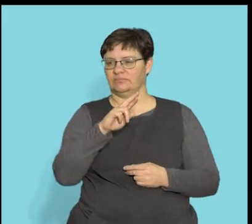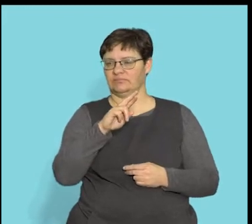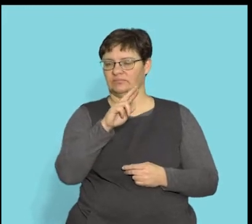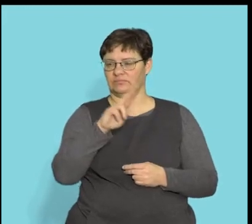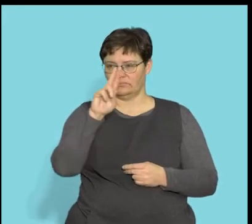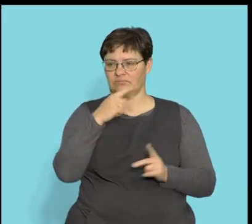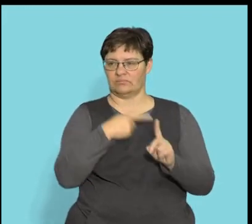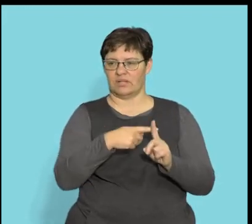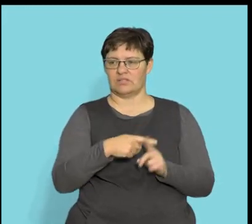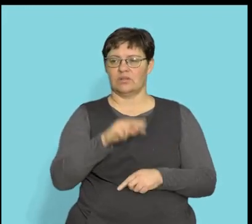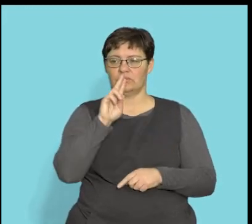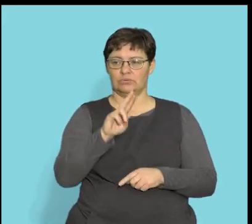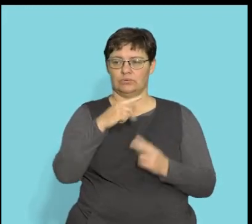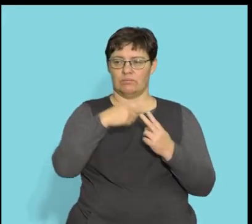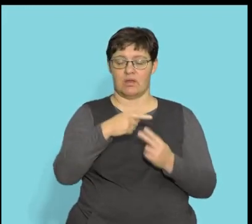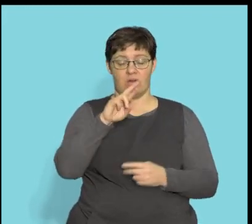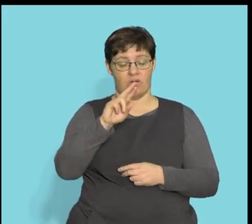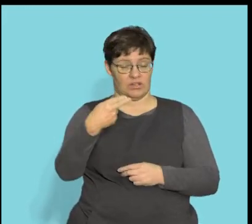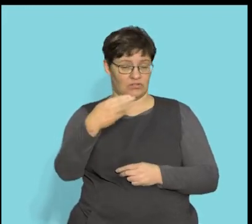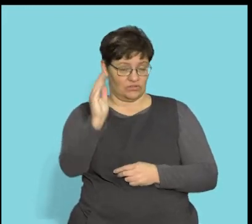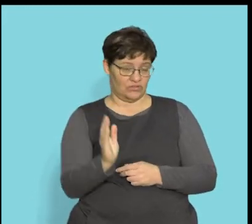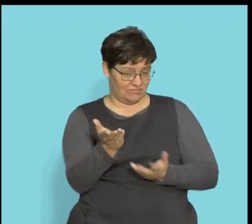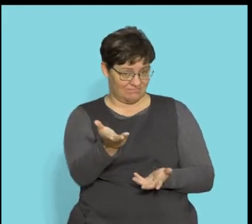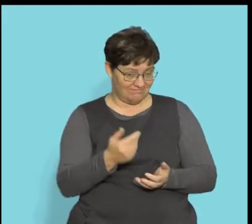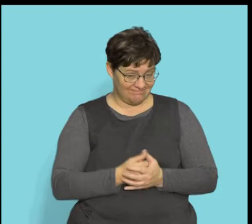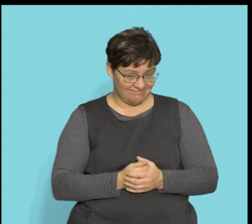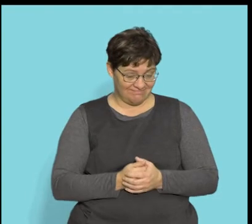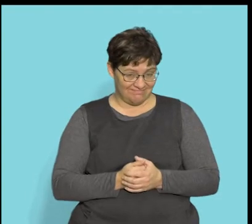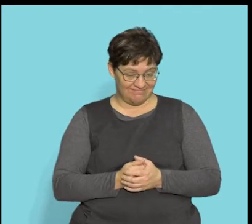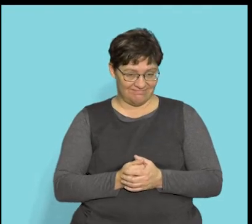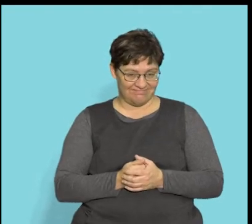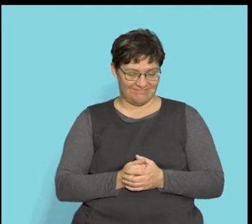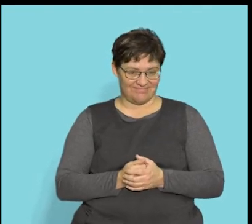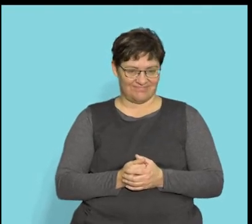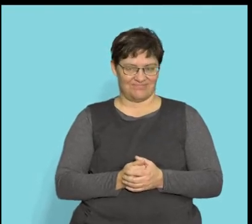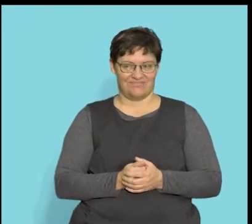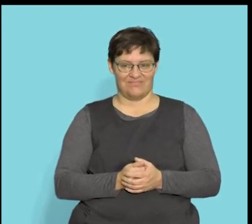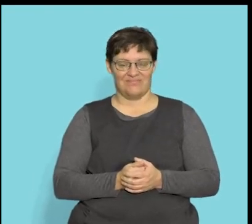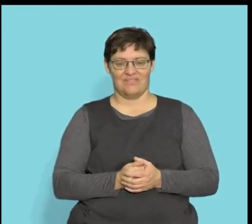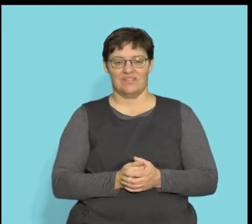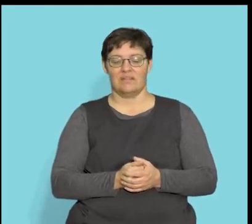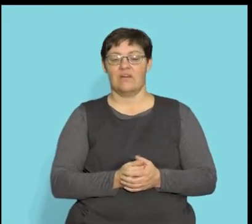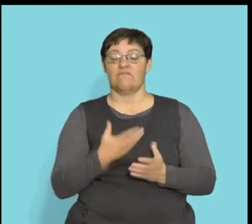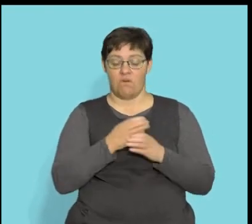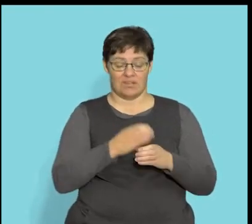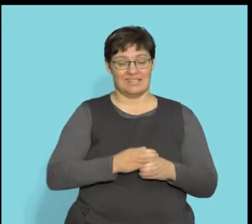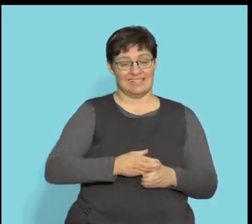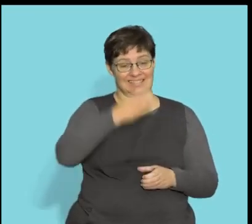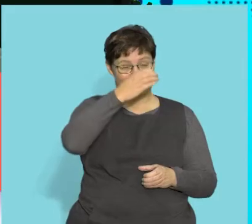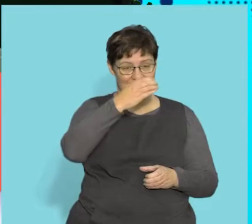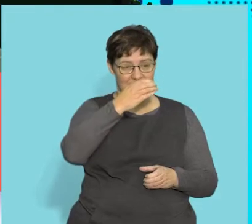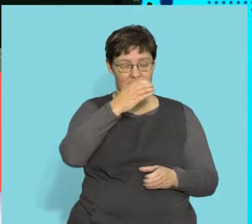squared plus 2 pi rh. So guys, for a